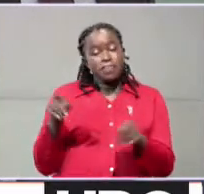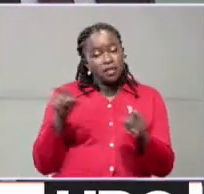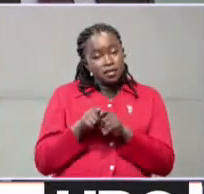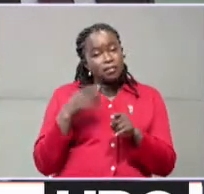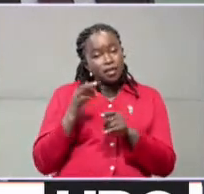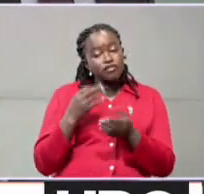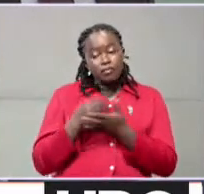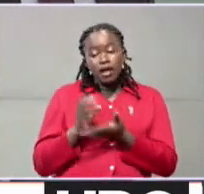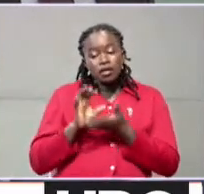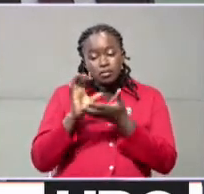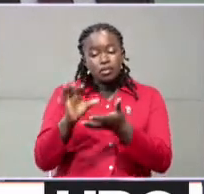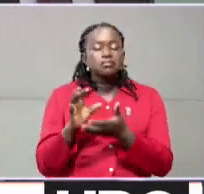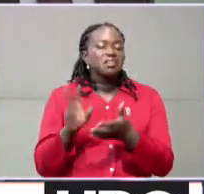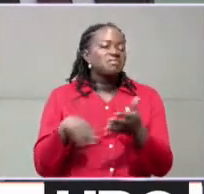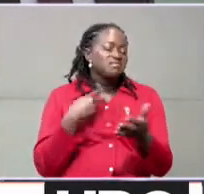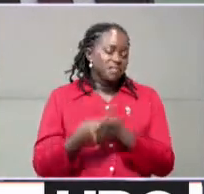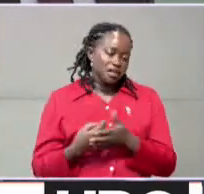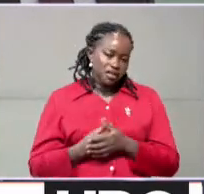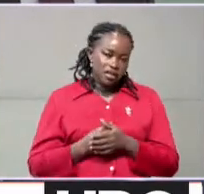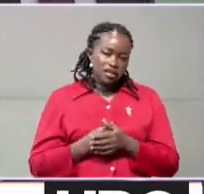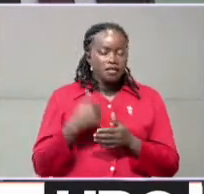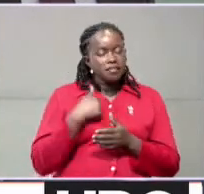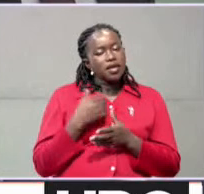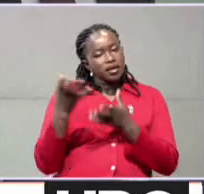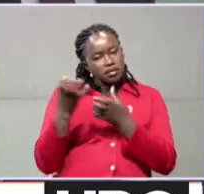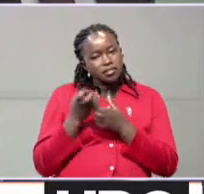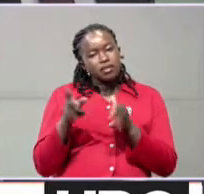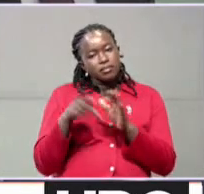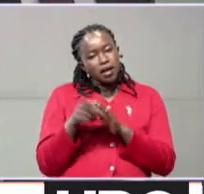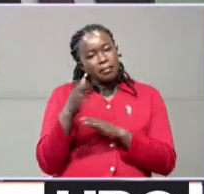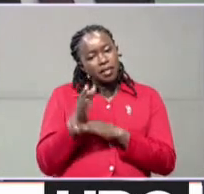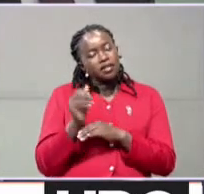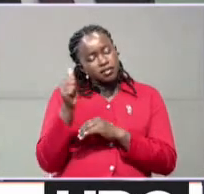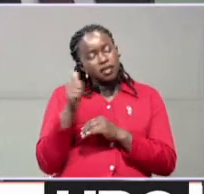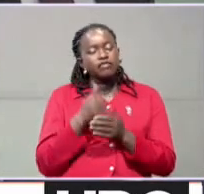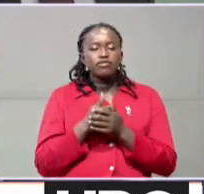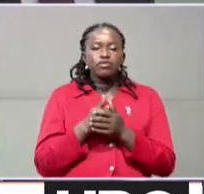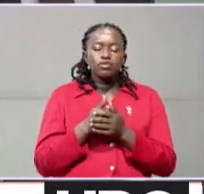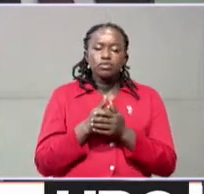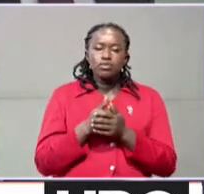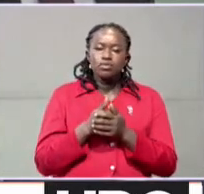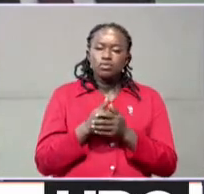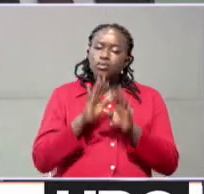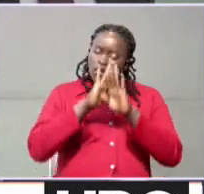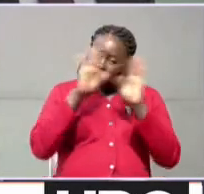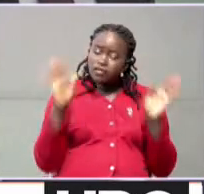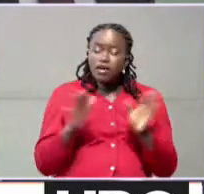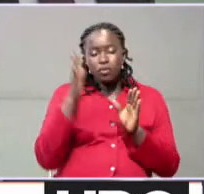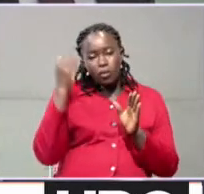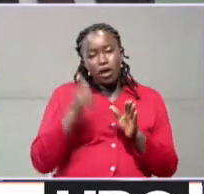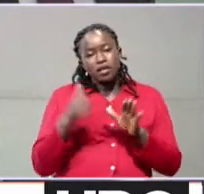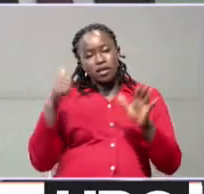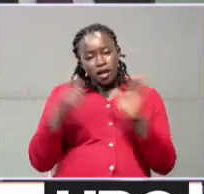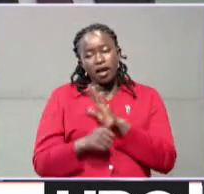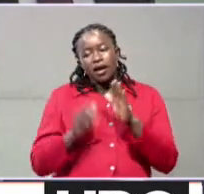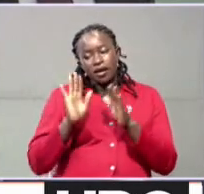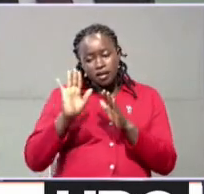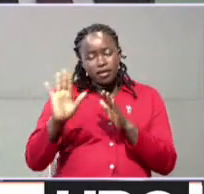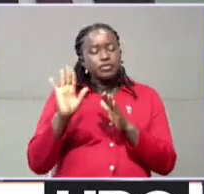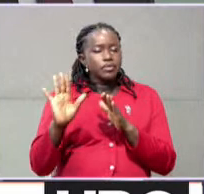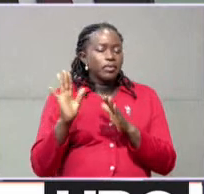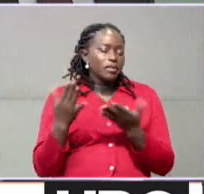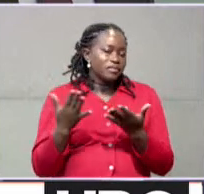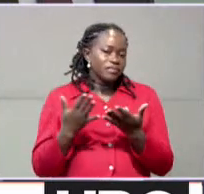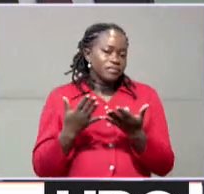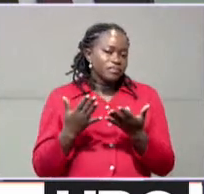they have failed and i expected the prime minister definitely to say this because it is under your clair that this